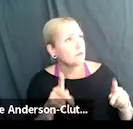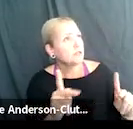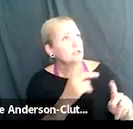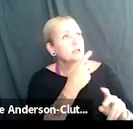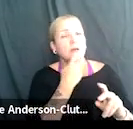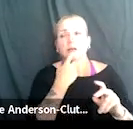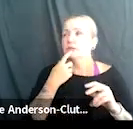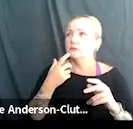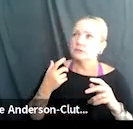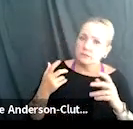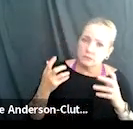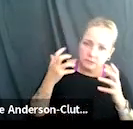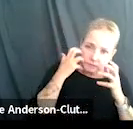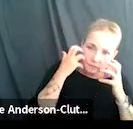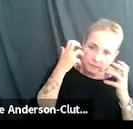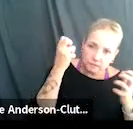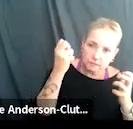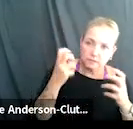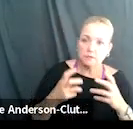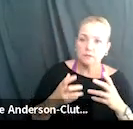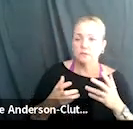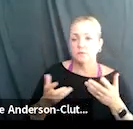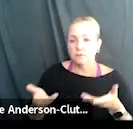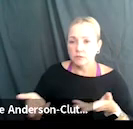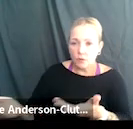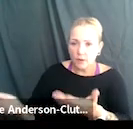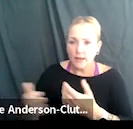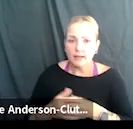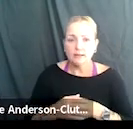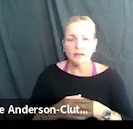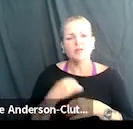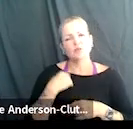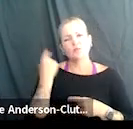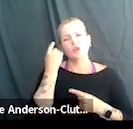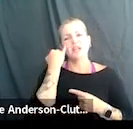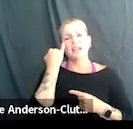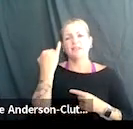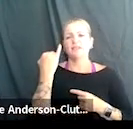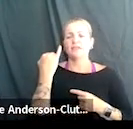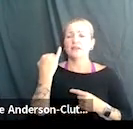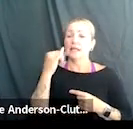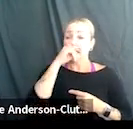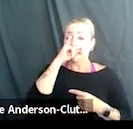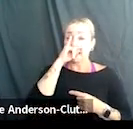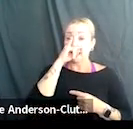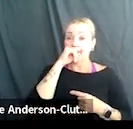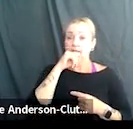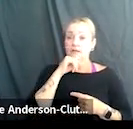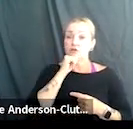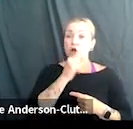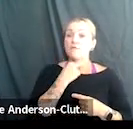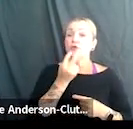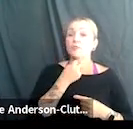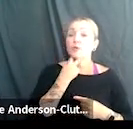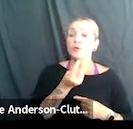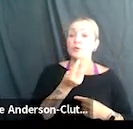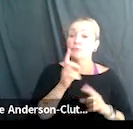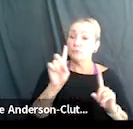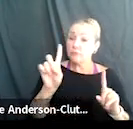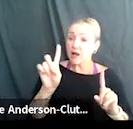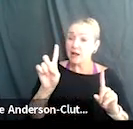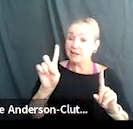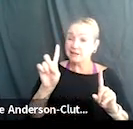wonder about a nonverbal OCD where you had that same urge, but you didn't voice it as a need